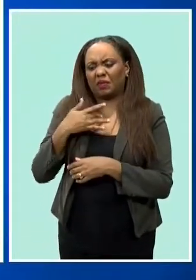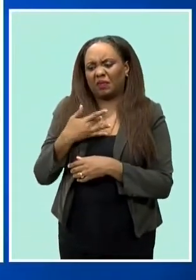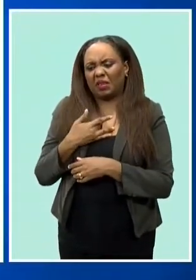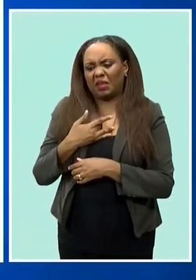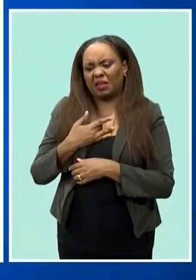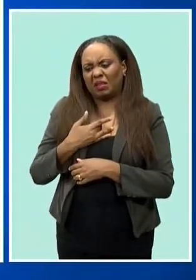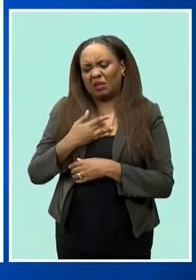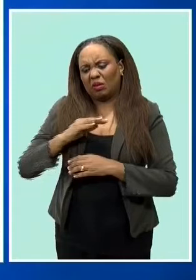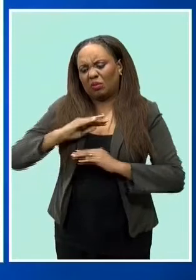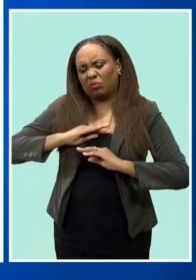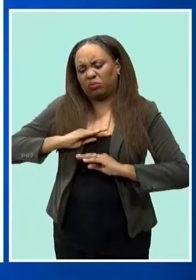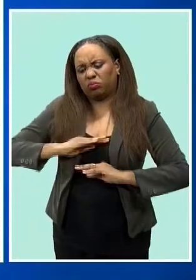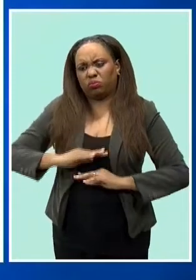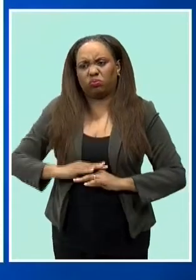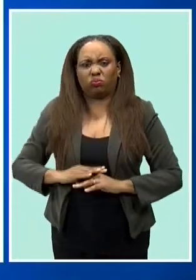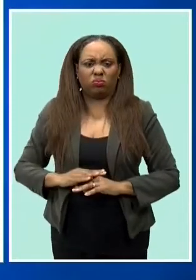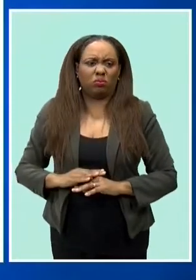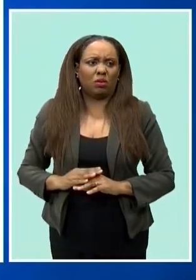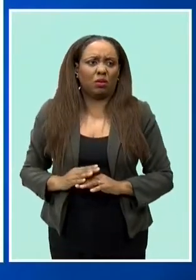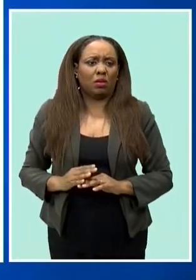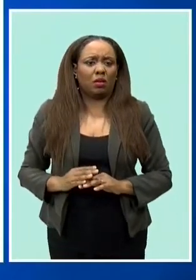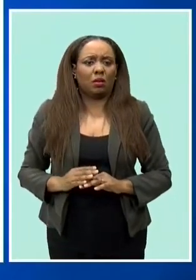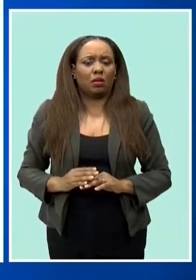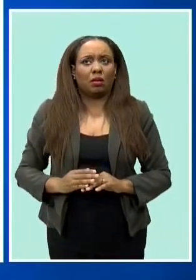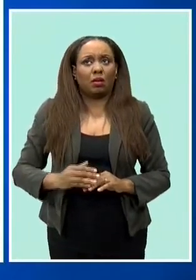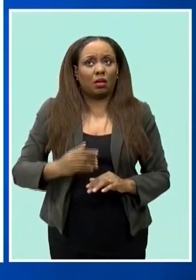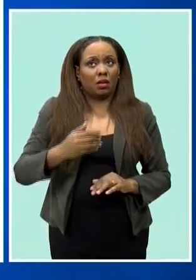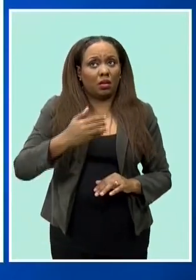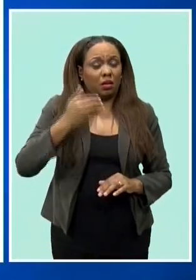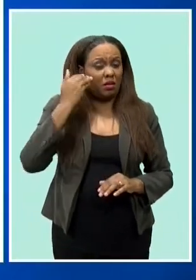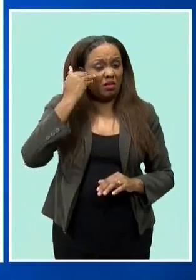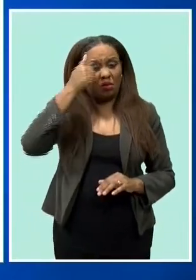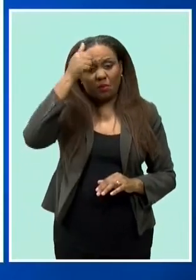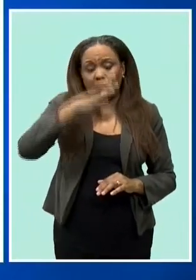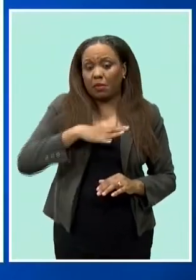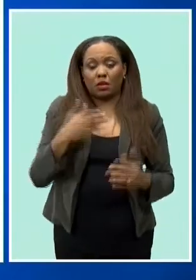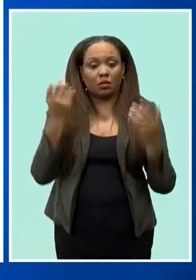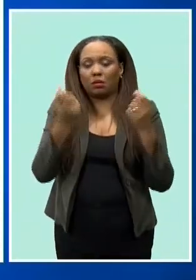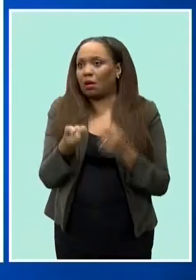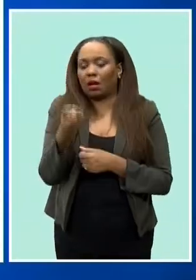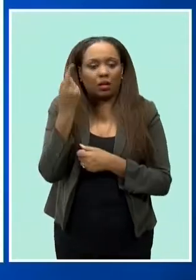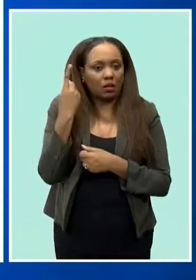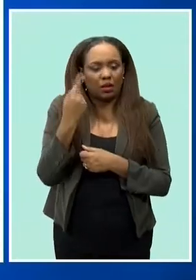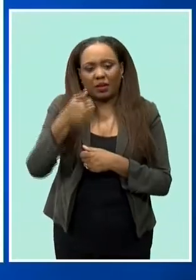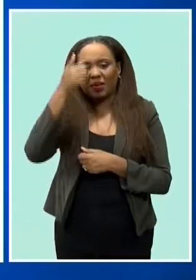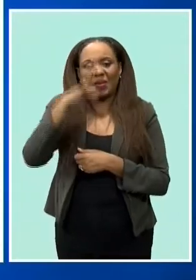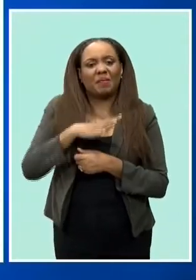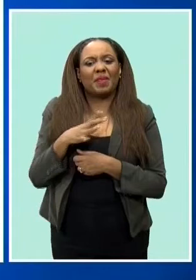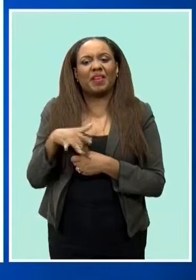men really understand how it feels when you are at the receiving end of that. They think they're being,